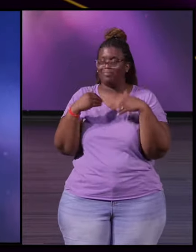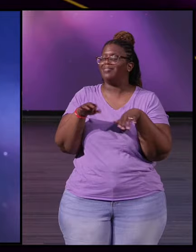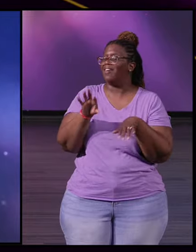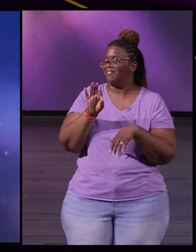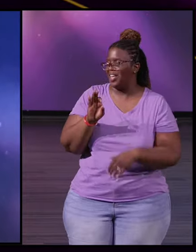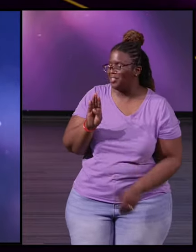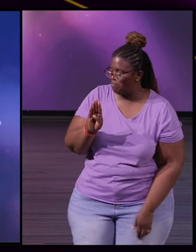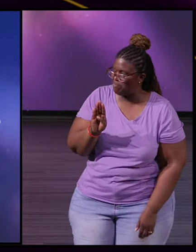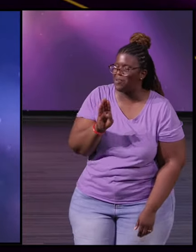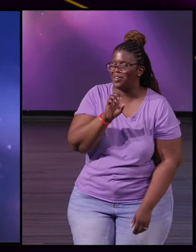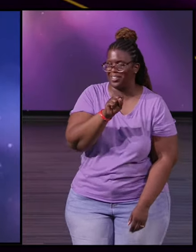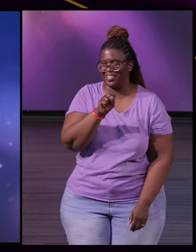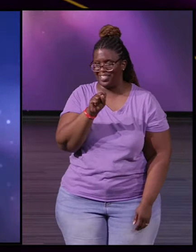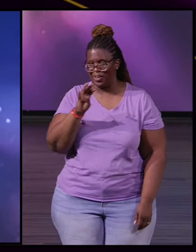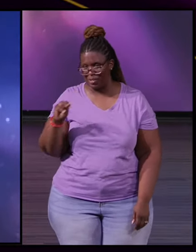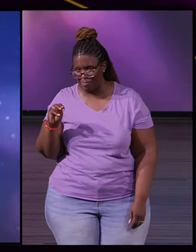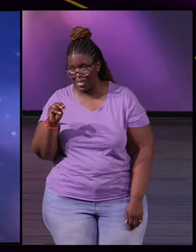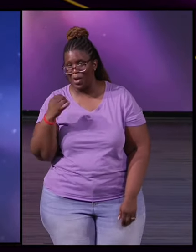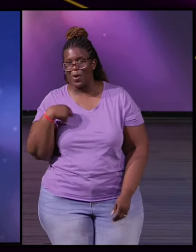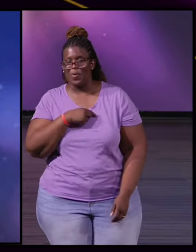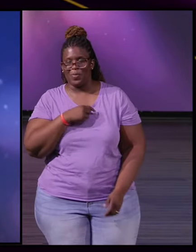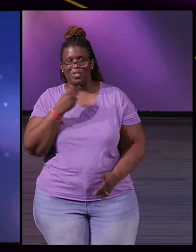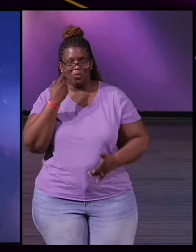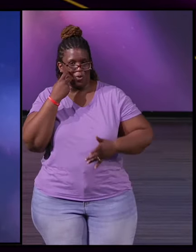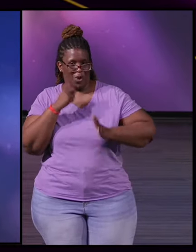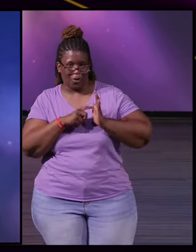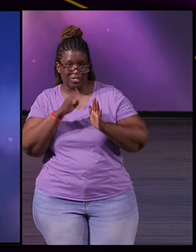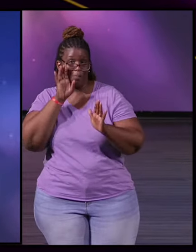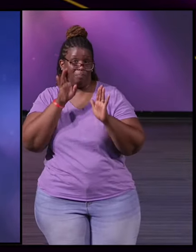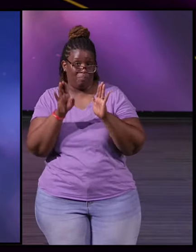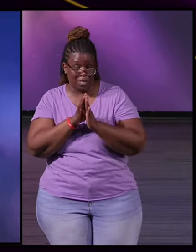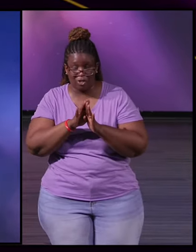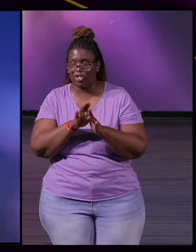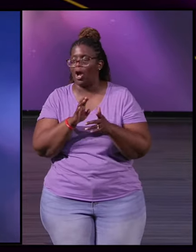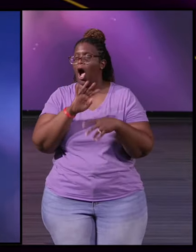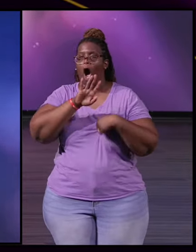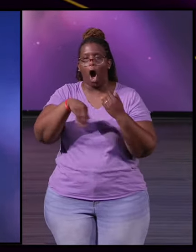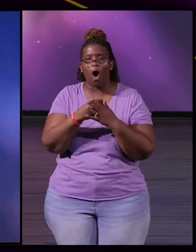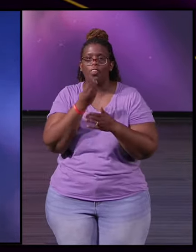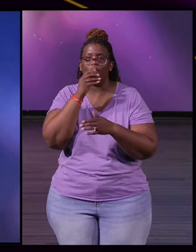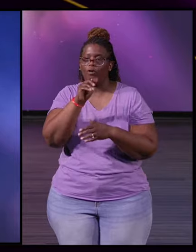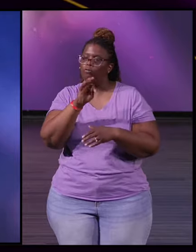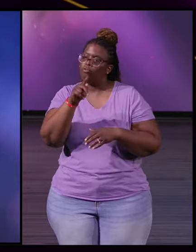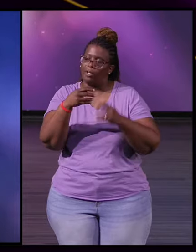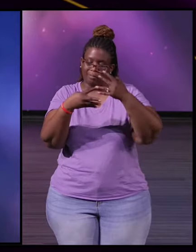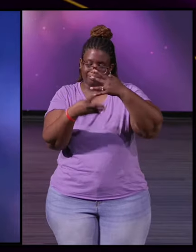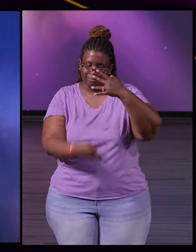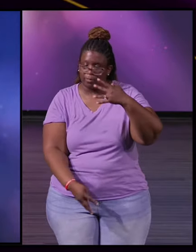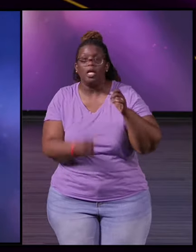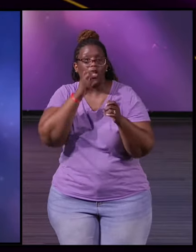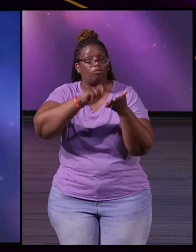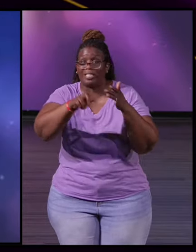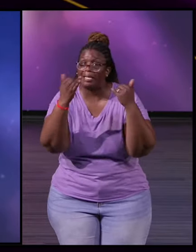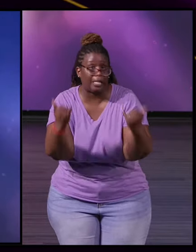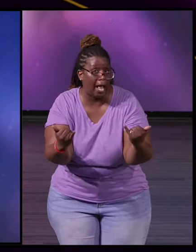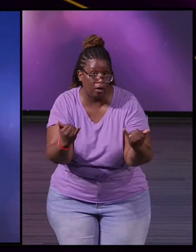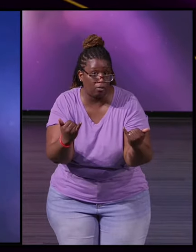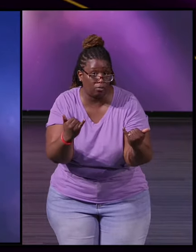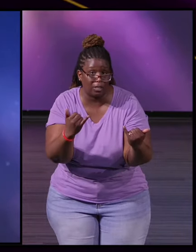Facebook and social media, we have a graphic with all of the food trucks. So you're trying to figure out what you're going to eat. Don't check now.